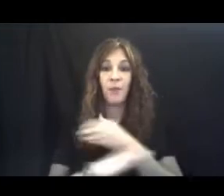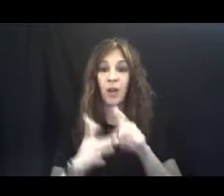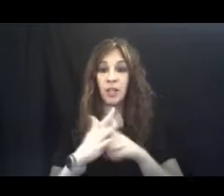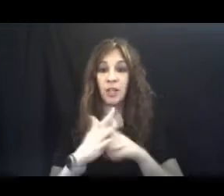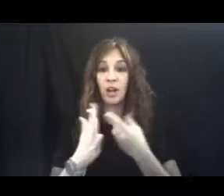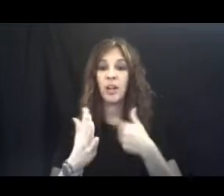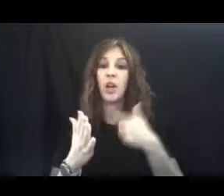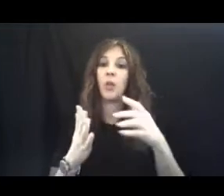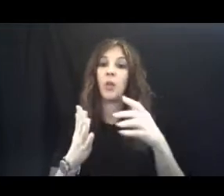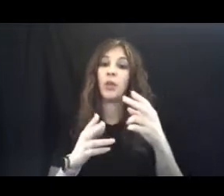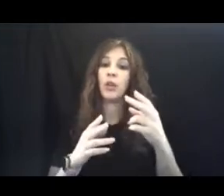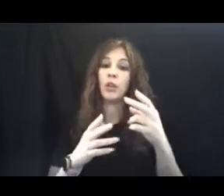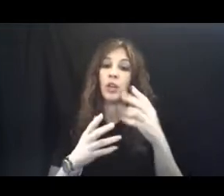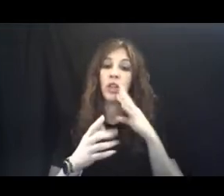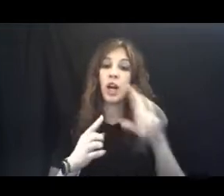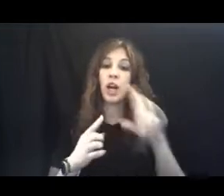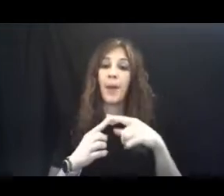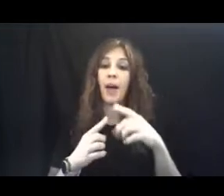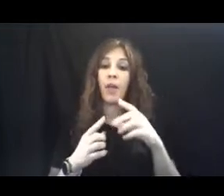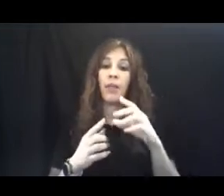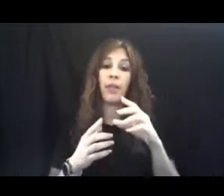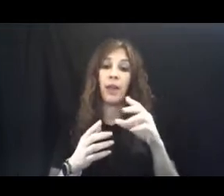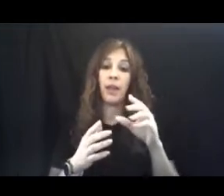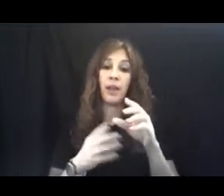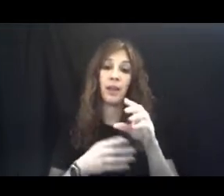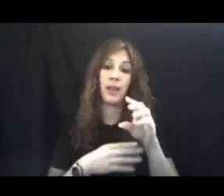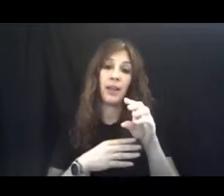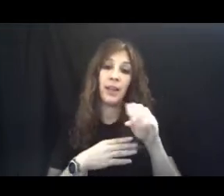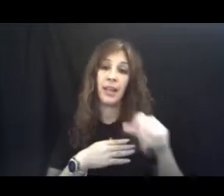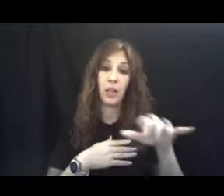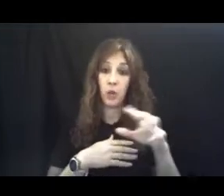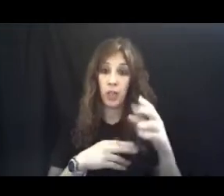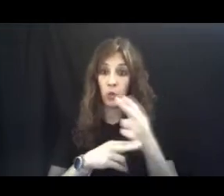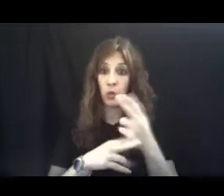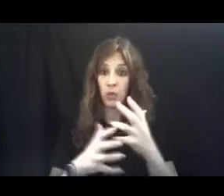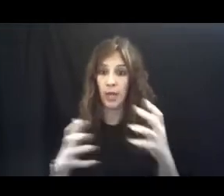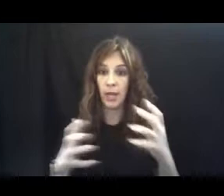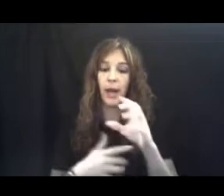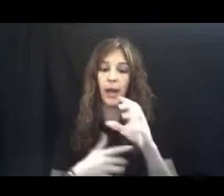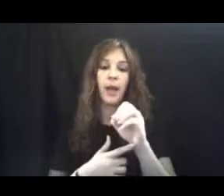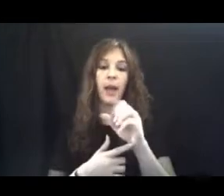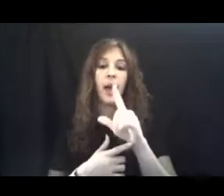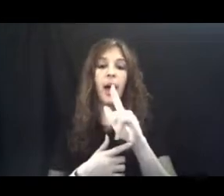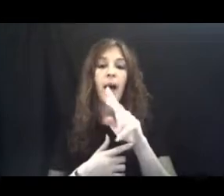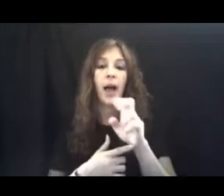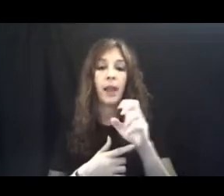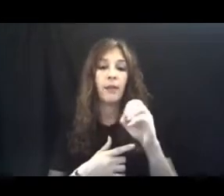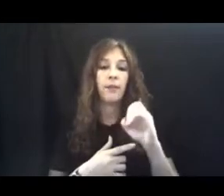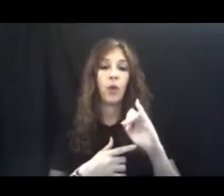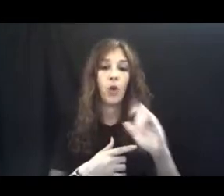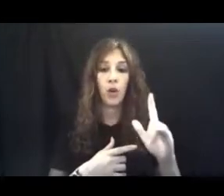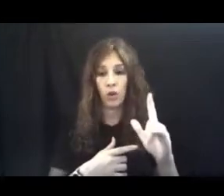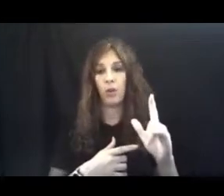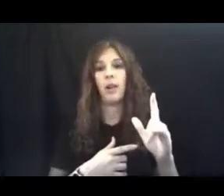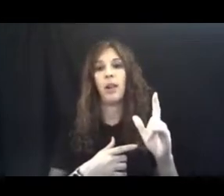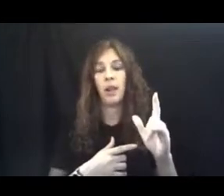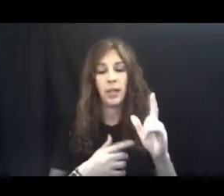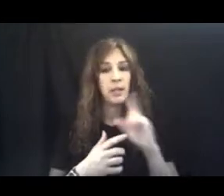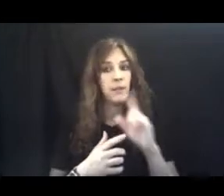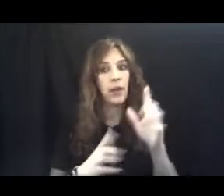oil. So this is one, olive oil is something that's very significant in Palestinian culture because of olive trees, which have